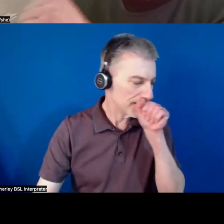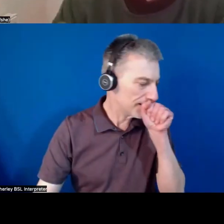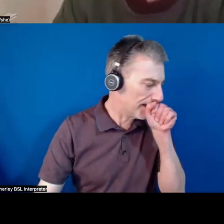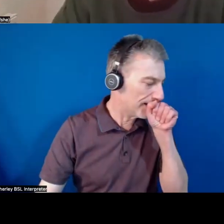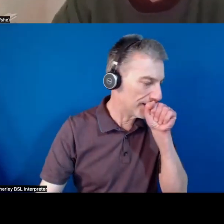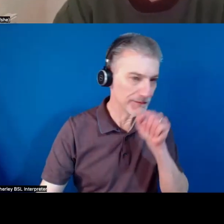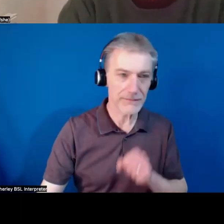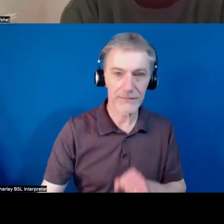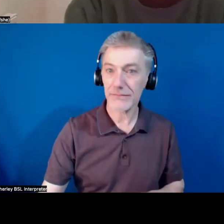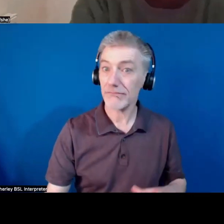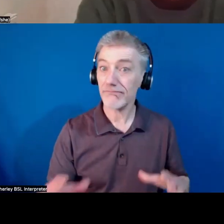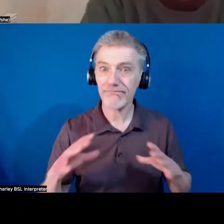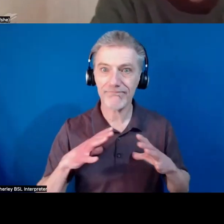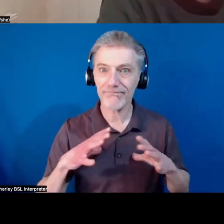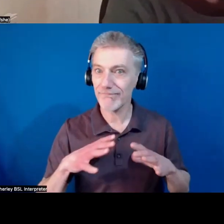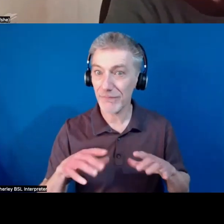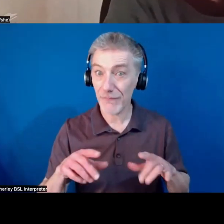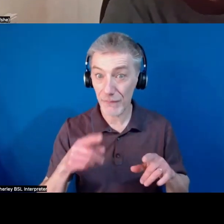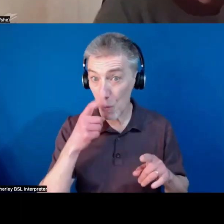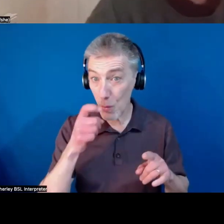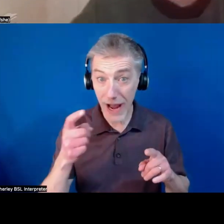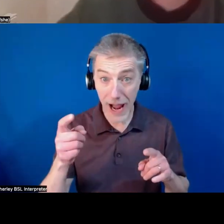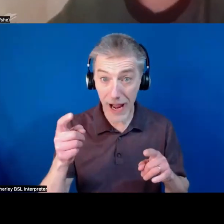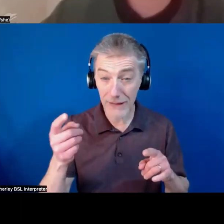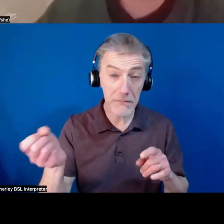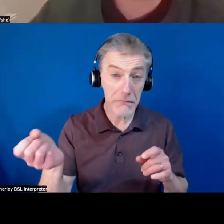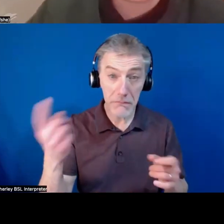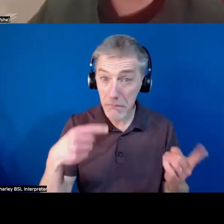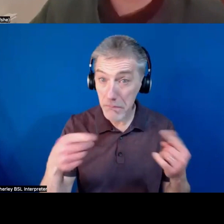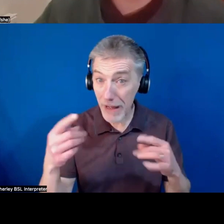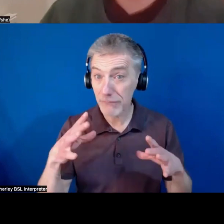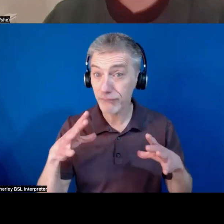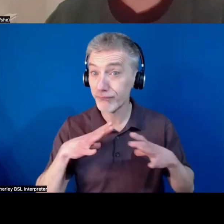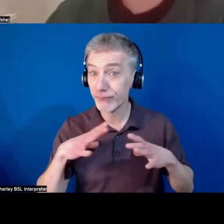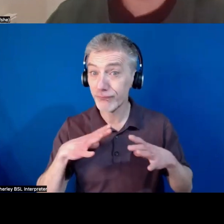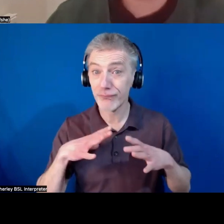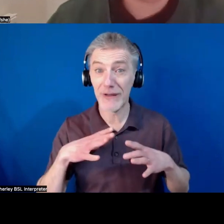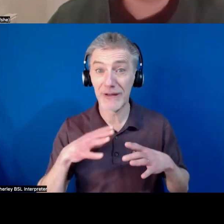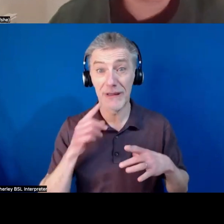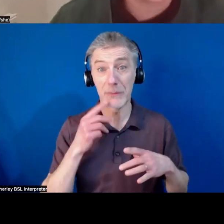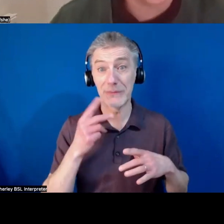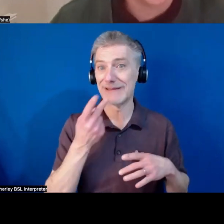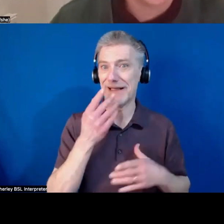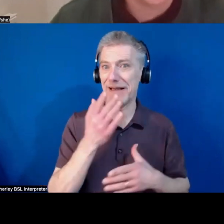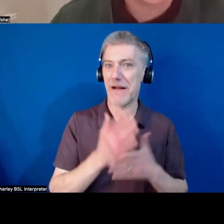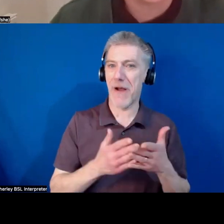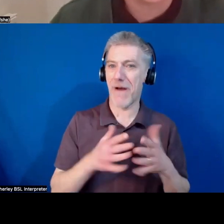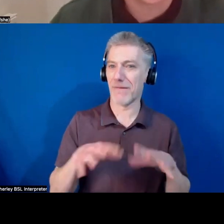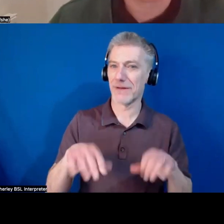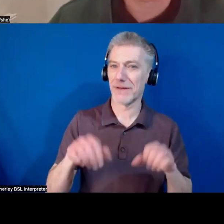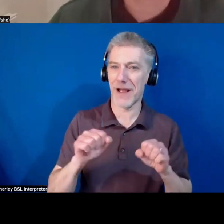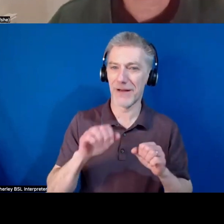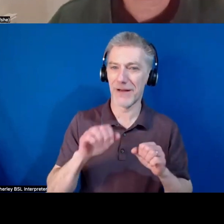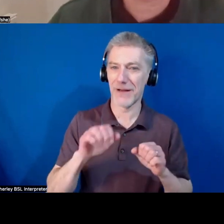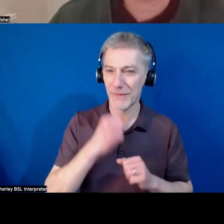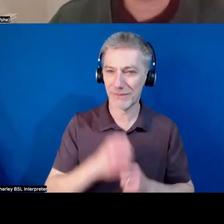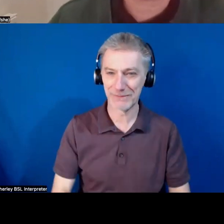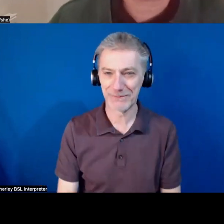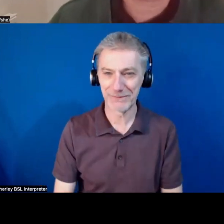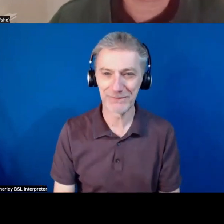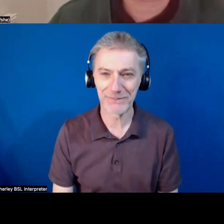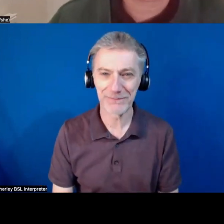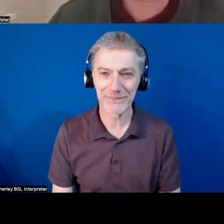If people want to start making their way back, we'll get started with our second part. I will share my